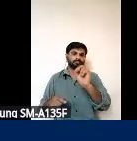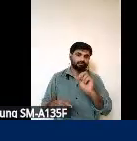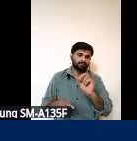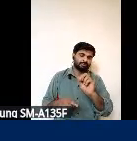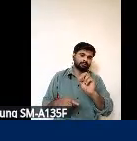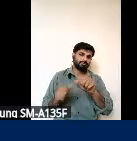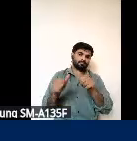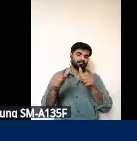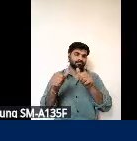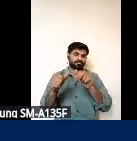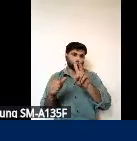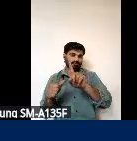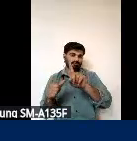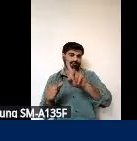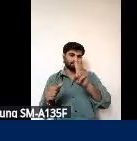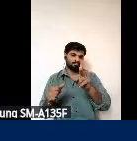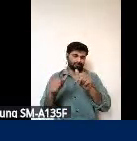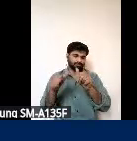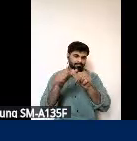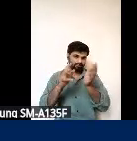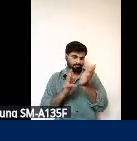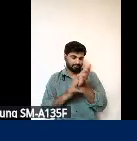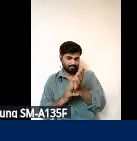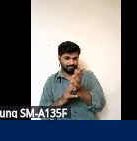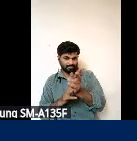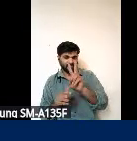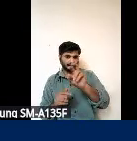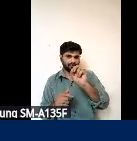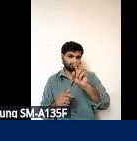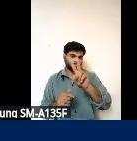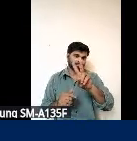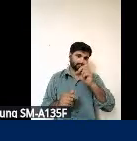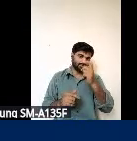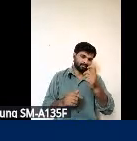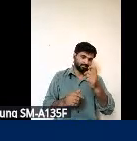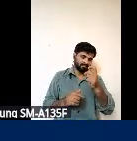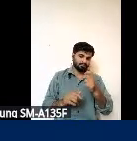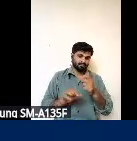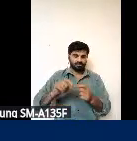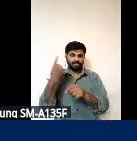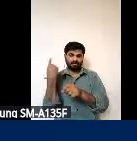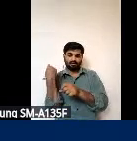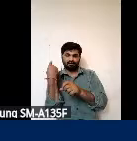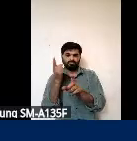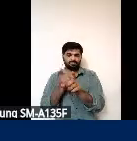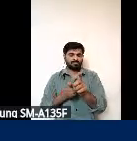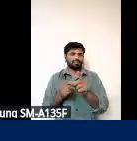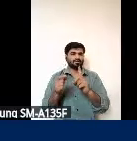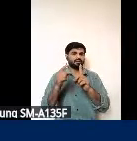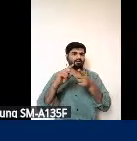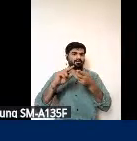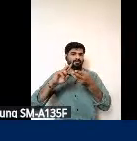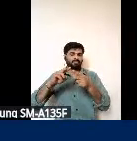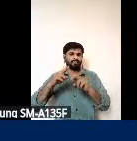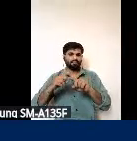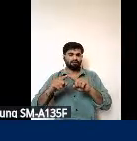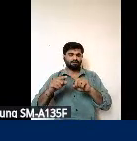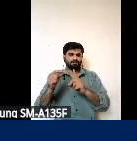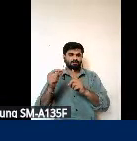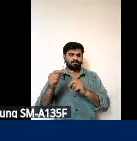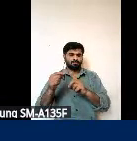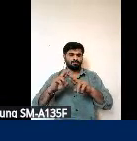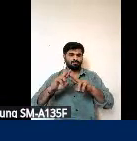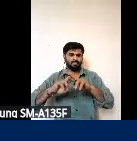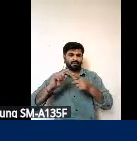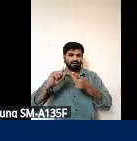population enumeration is conducted very close to that date. So the last 2 weeks of February is something which is kept for population enumeration when pan